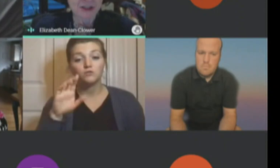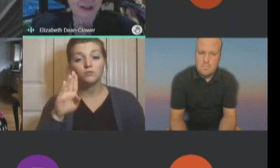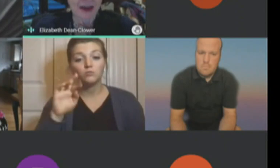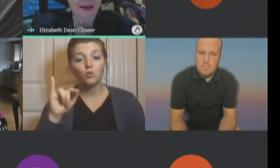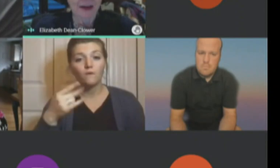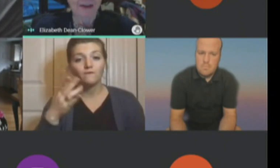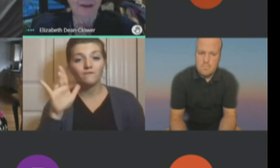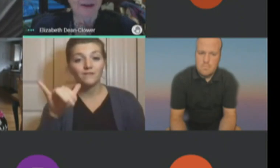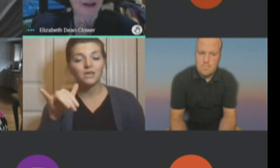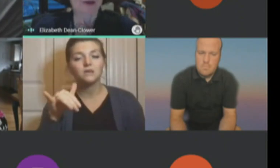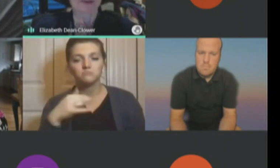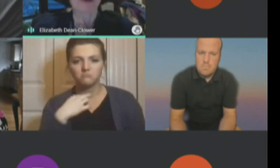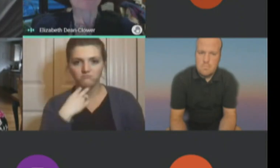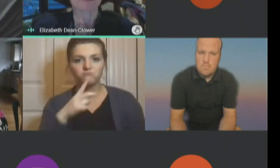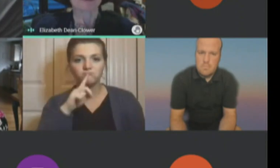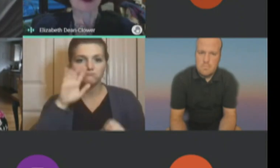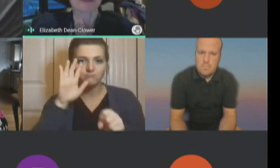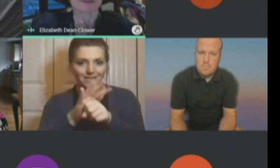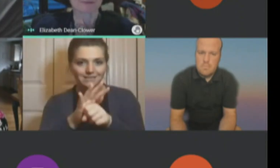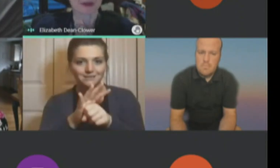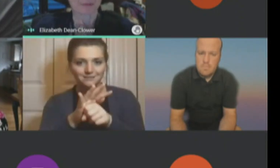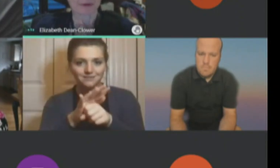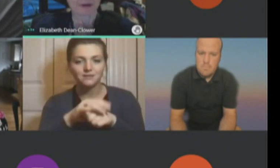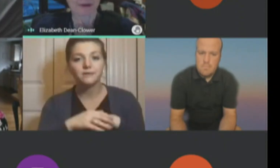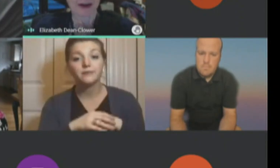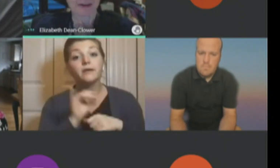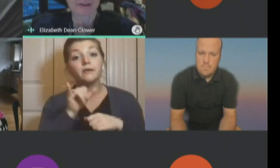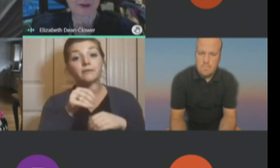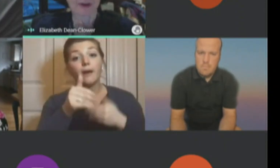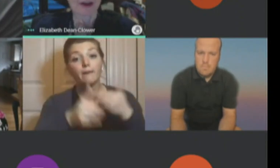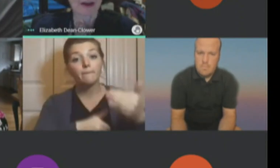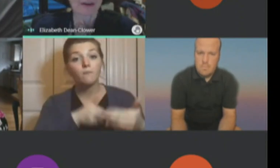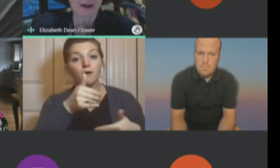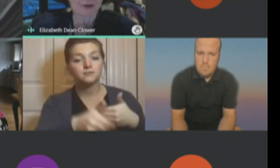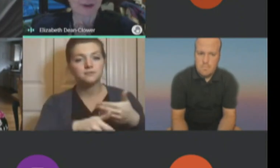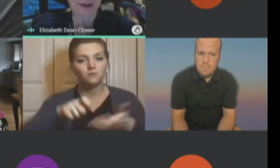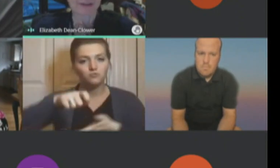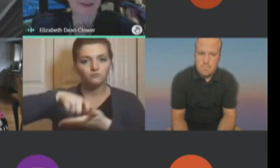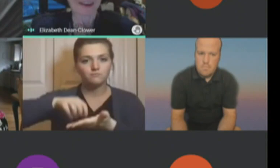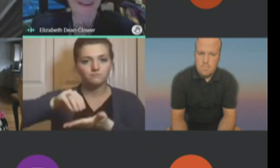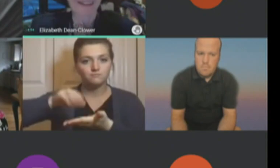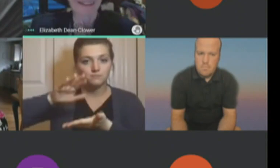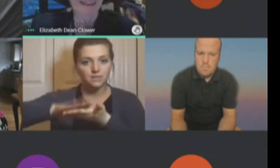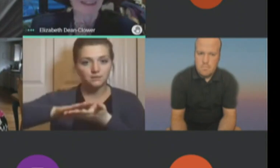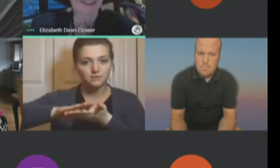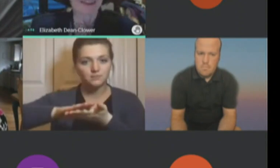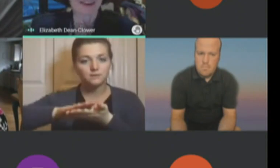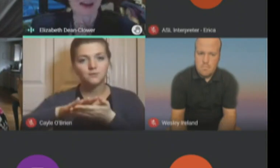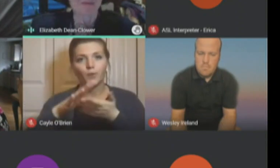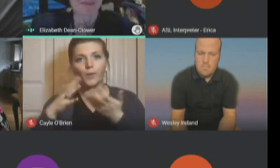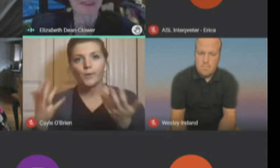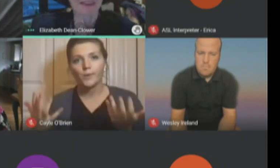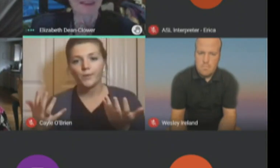commitment to that, and that was in the process of being put in writing. So naturally, given